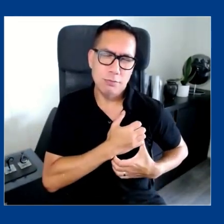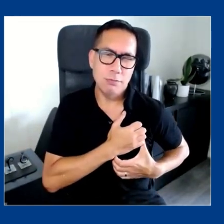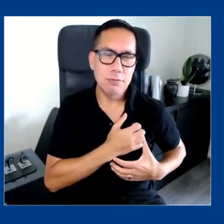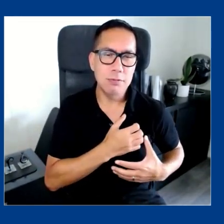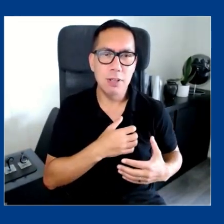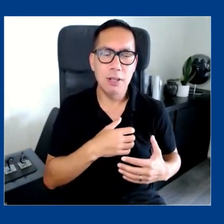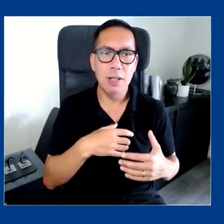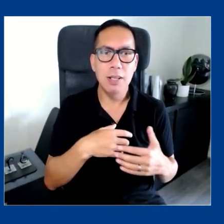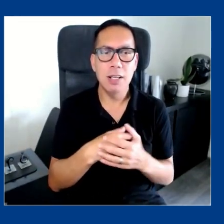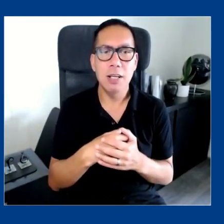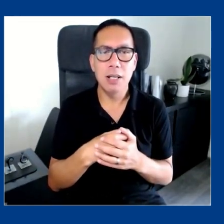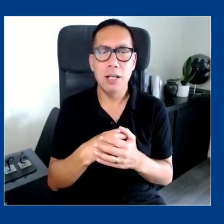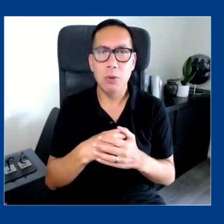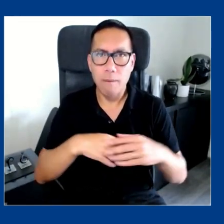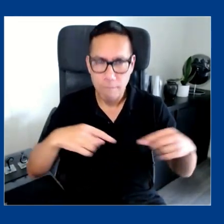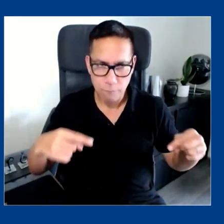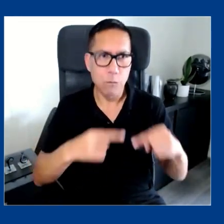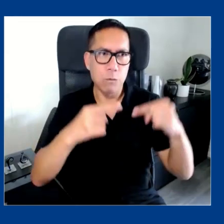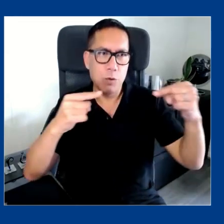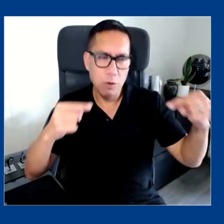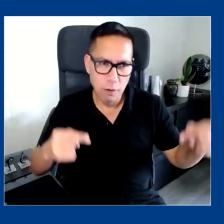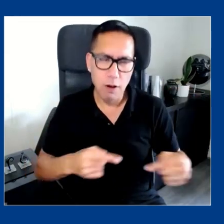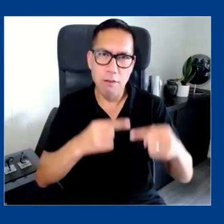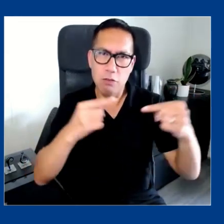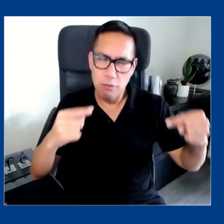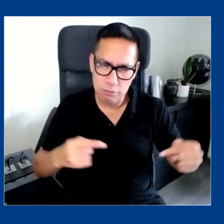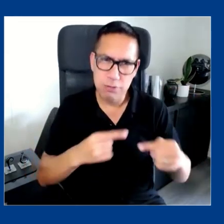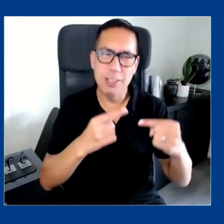revolt against that. That's including my